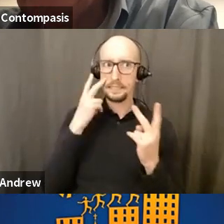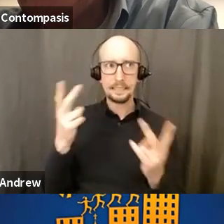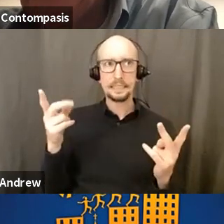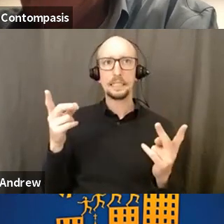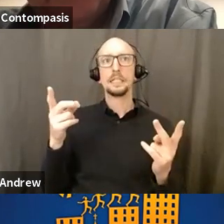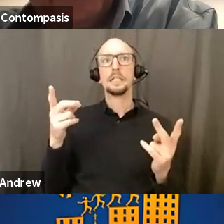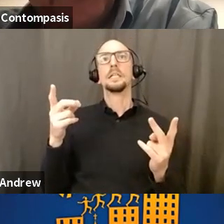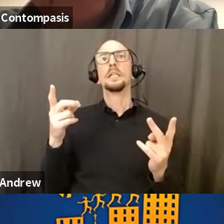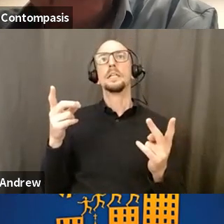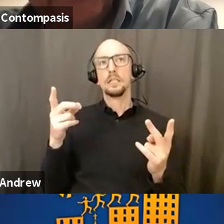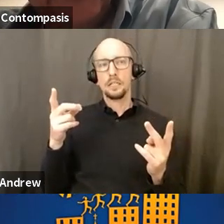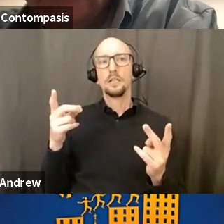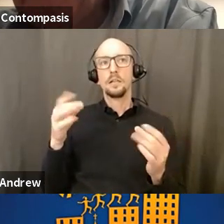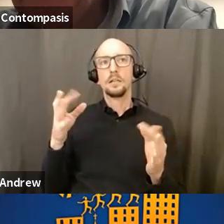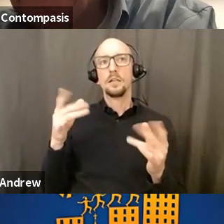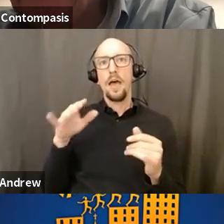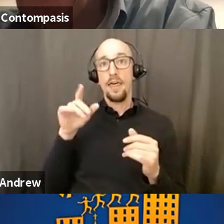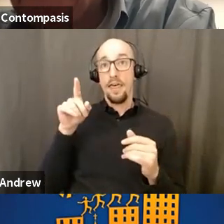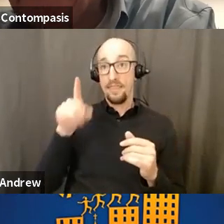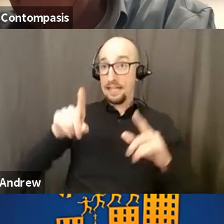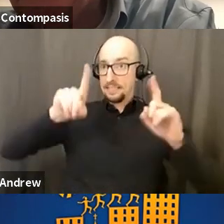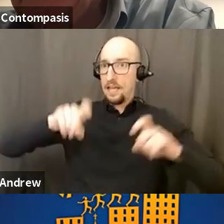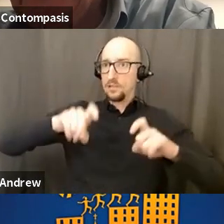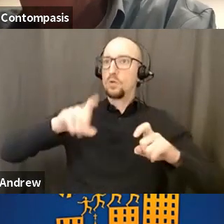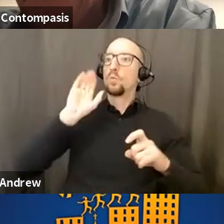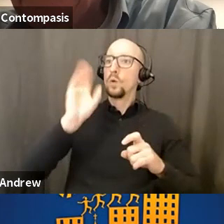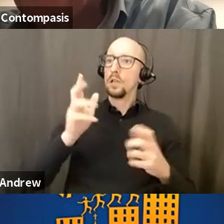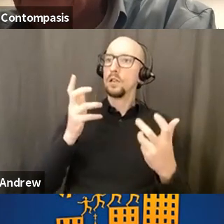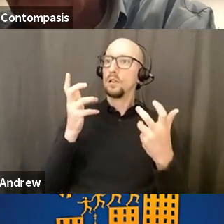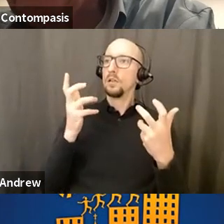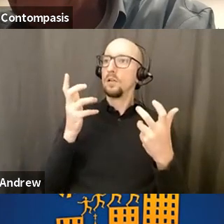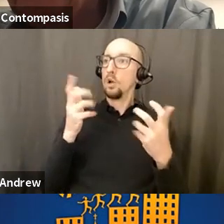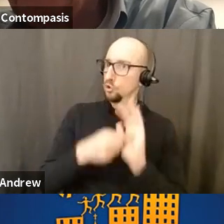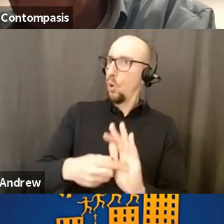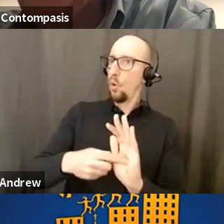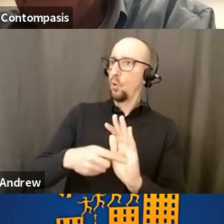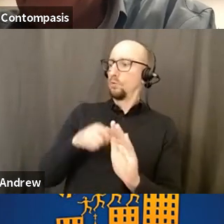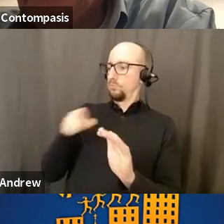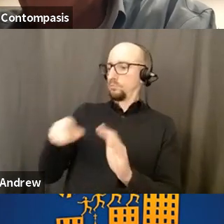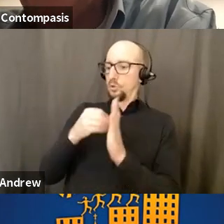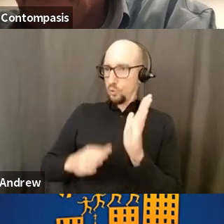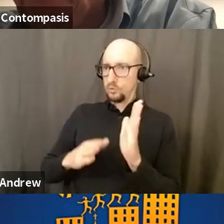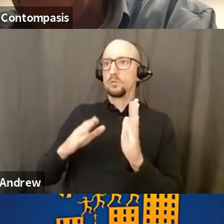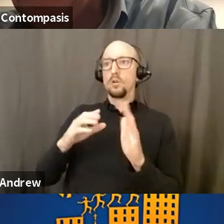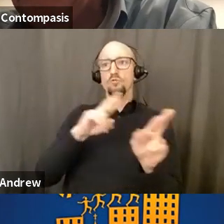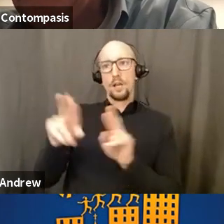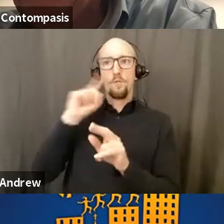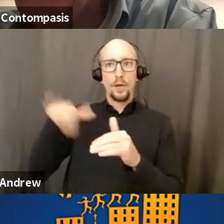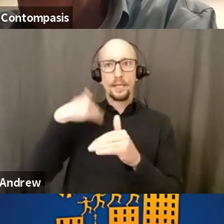what I just heard you say, grade level readiness based on a threshold